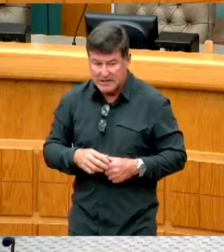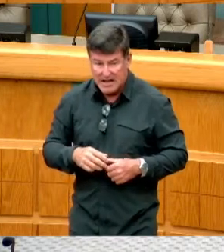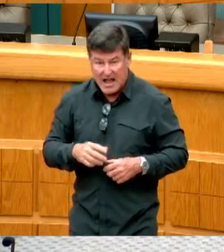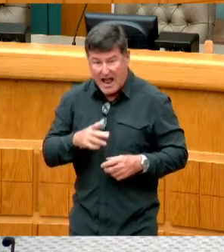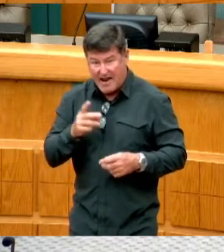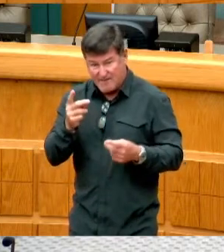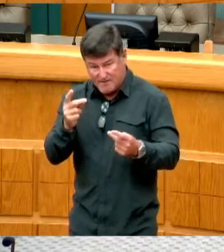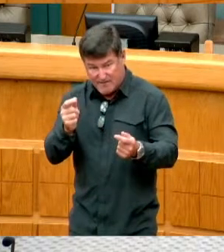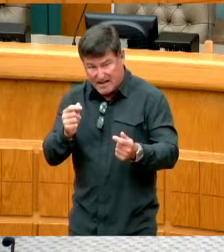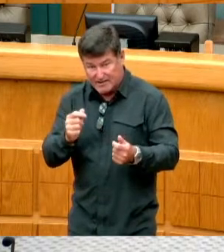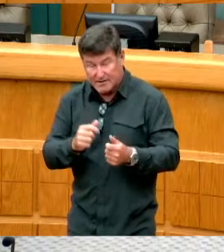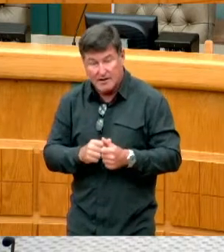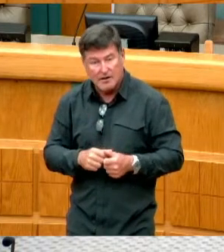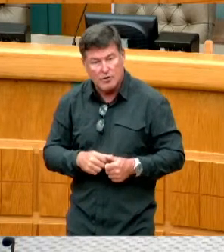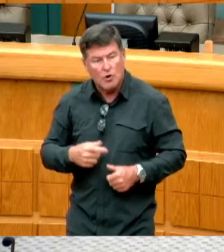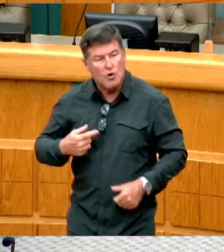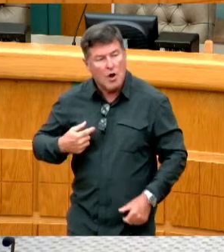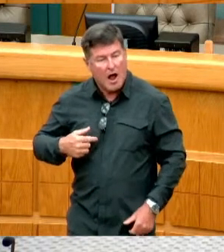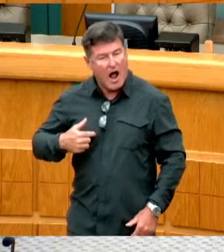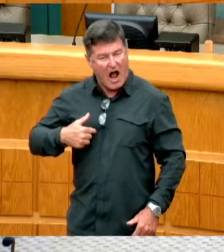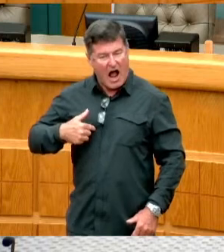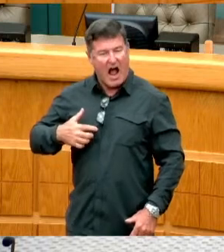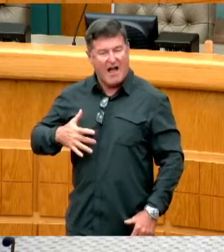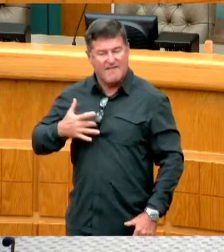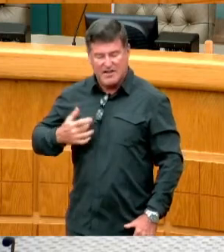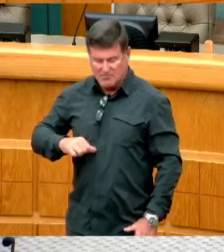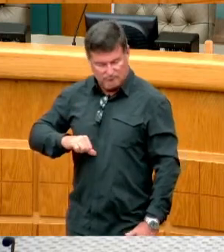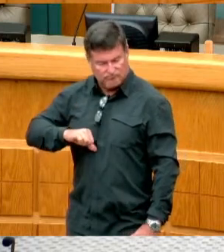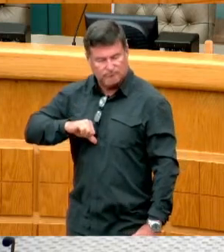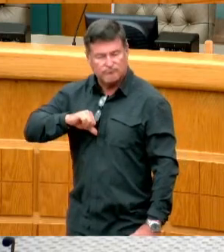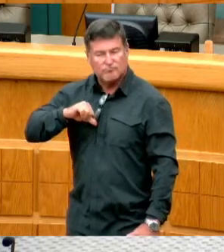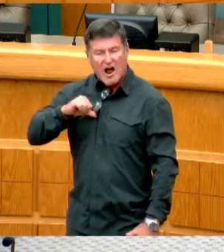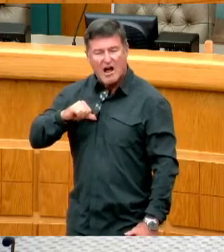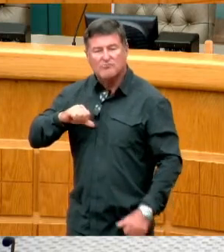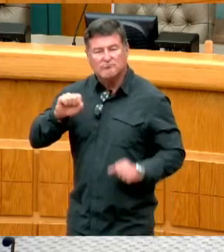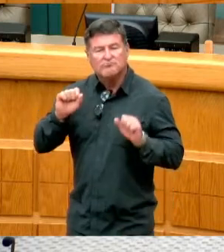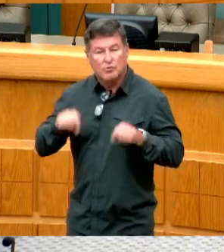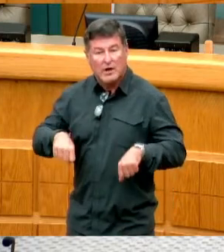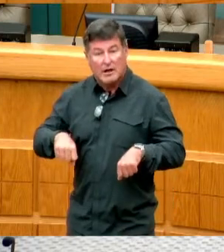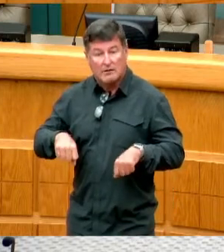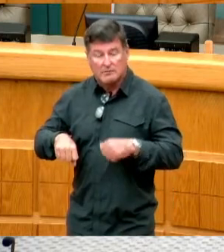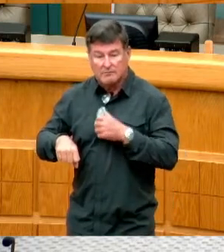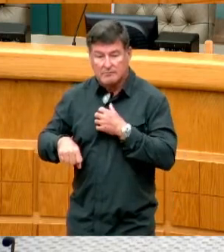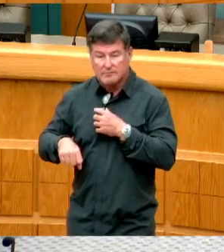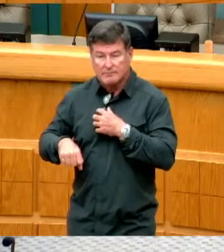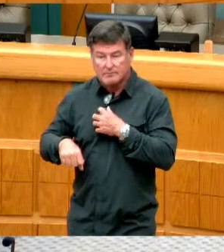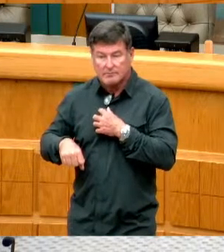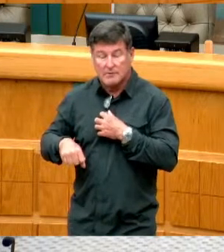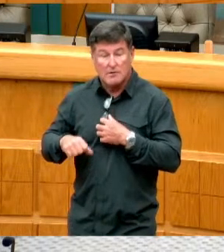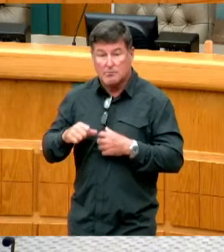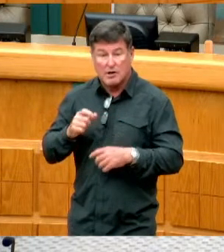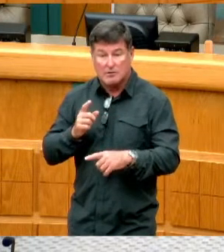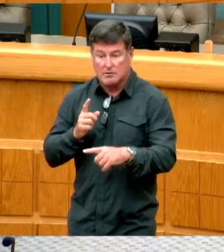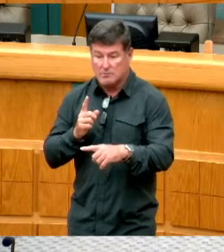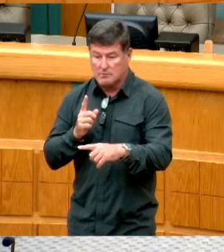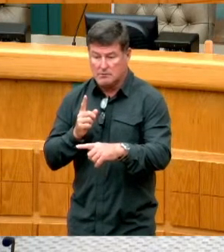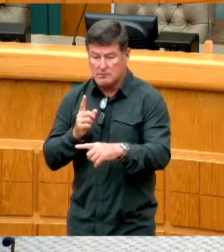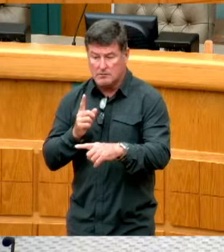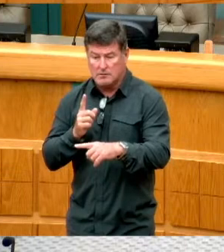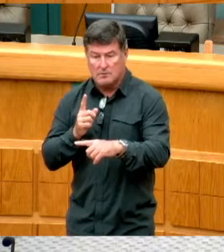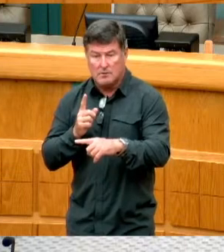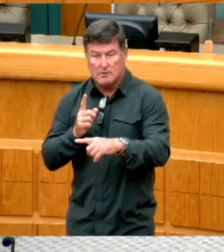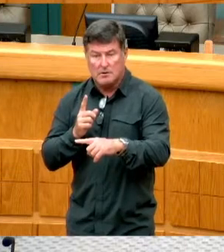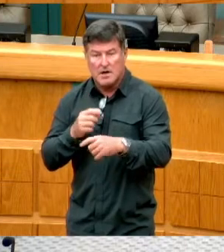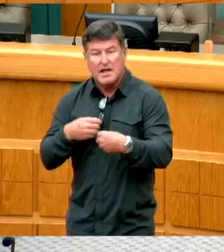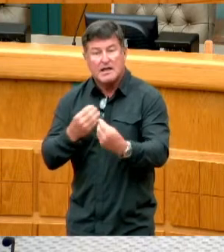frankly, an immense source of pride for me. But it really belongs, the credit belongs to the team that